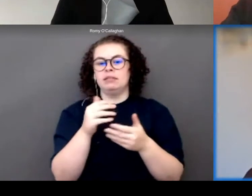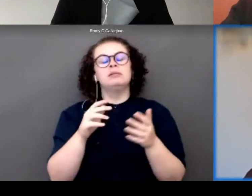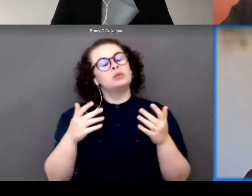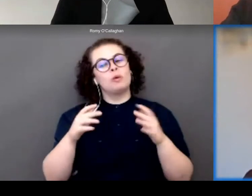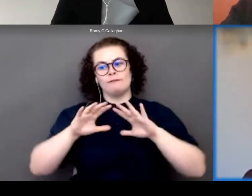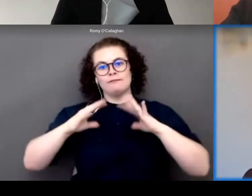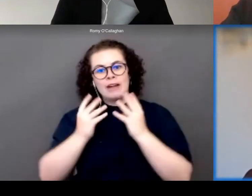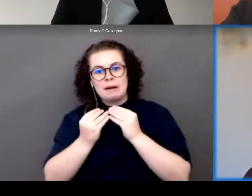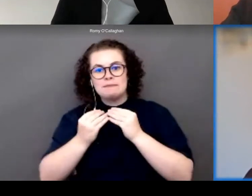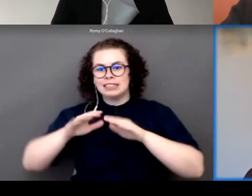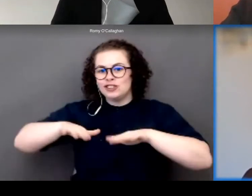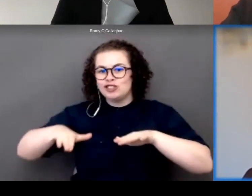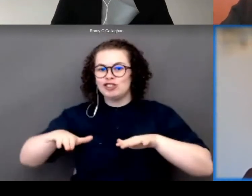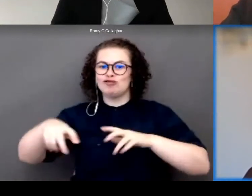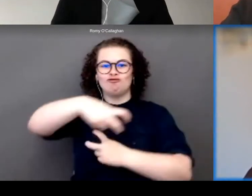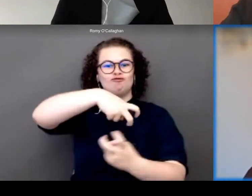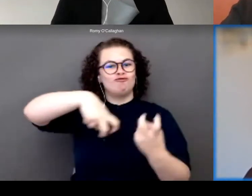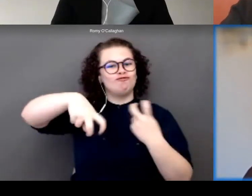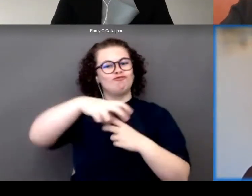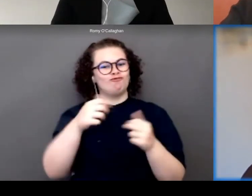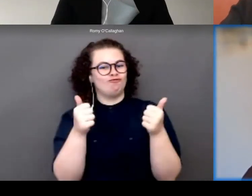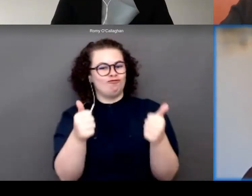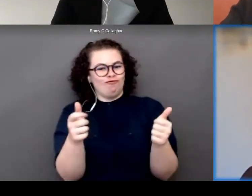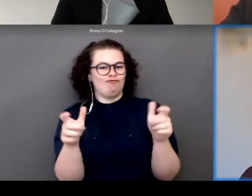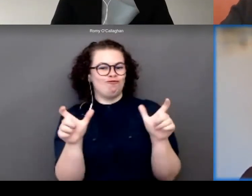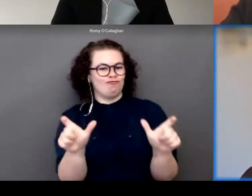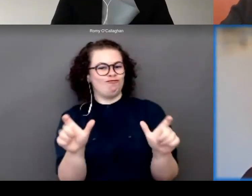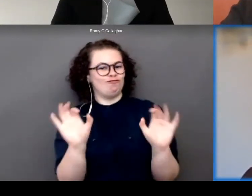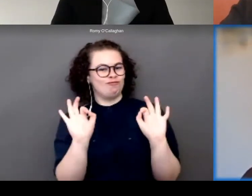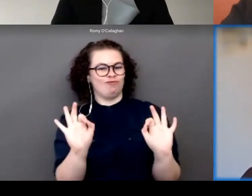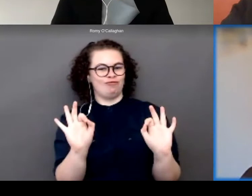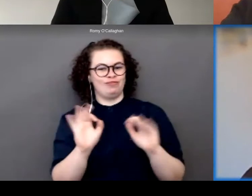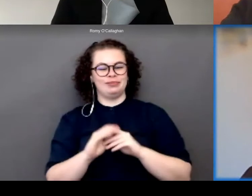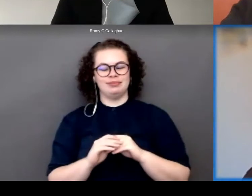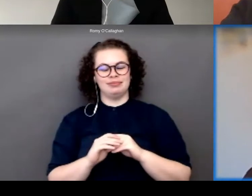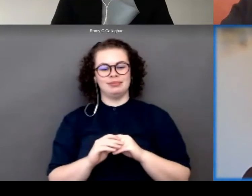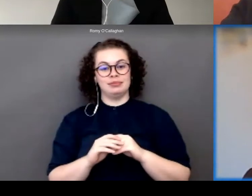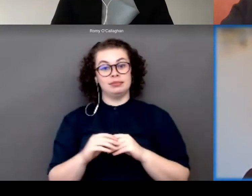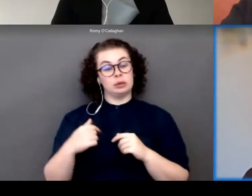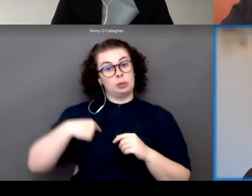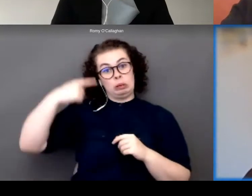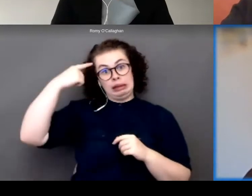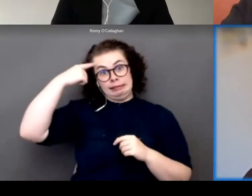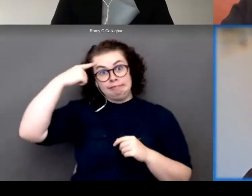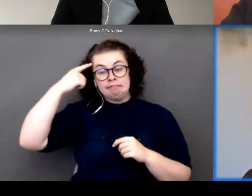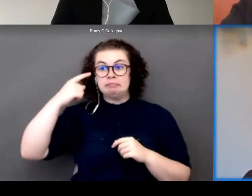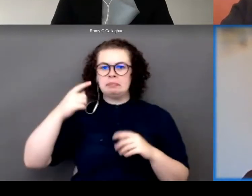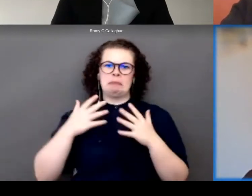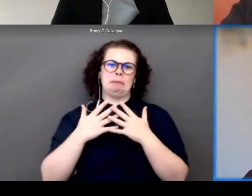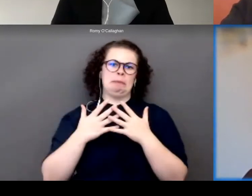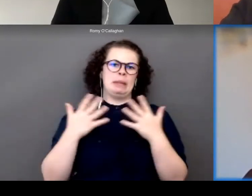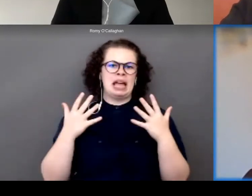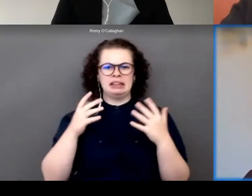Unfortunately, we still don't know when it will be possible to organize again huge events with